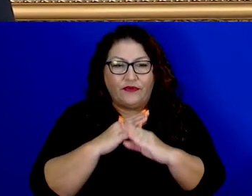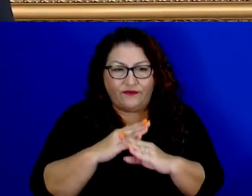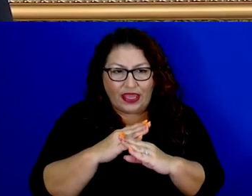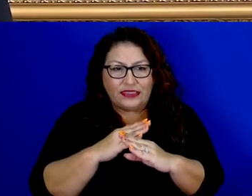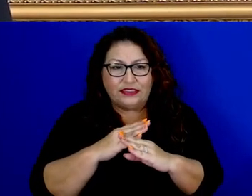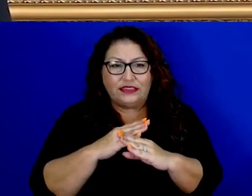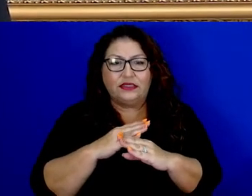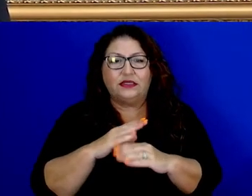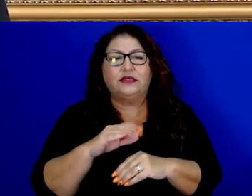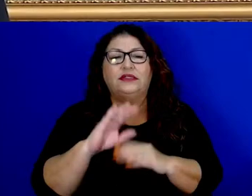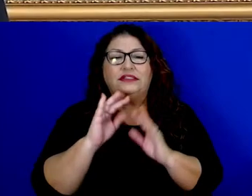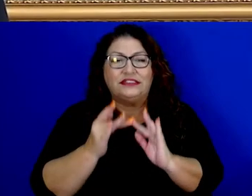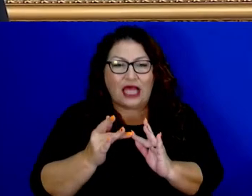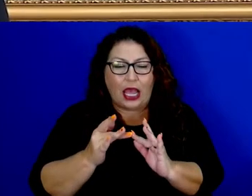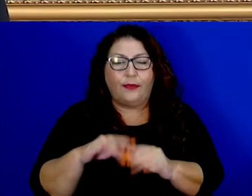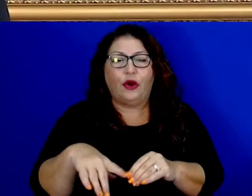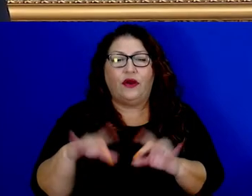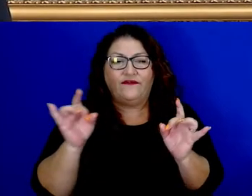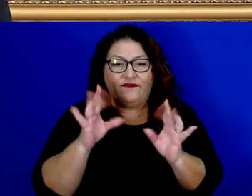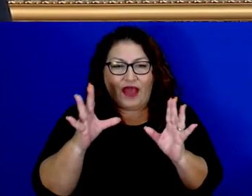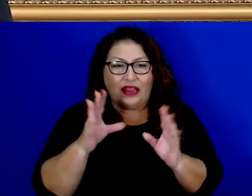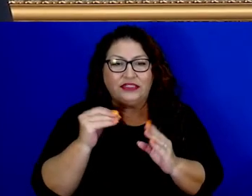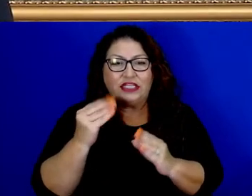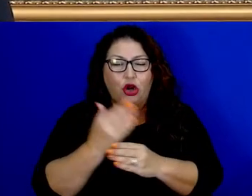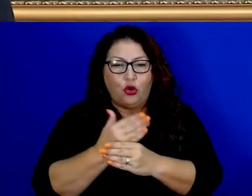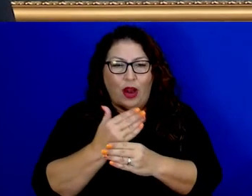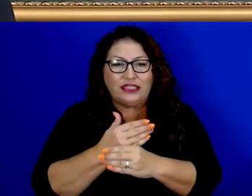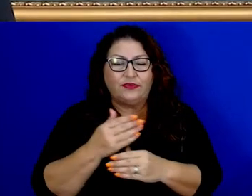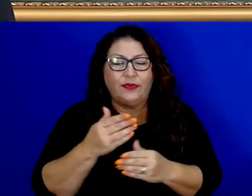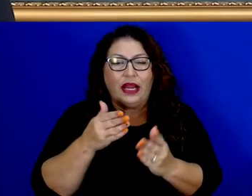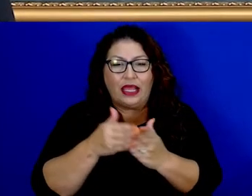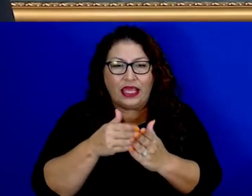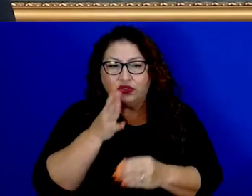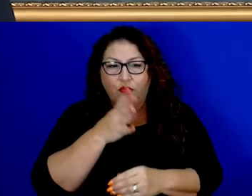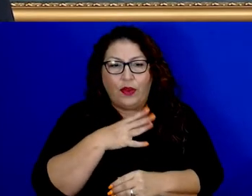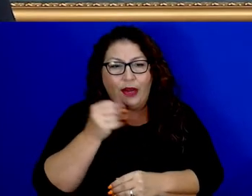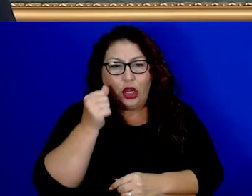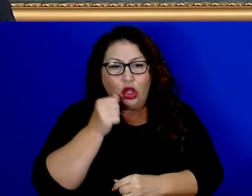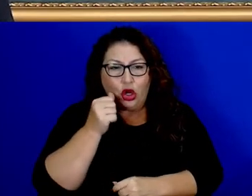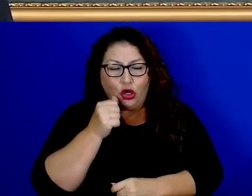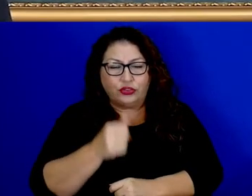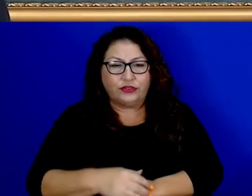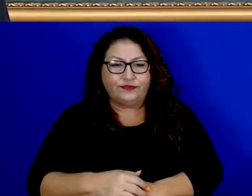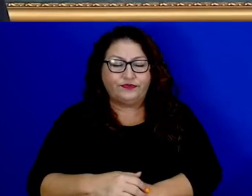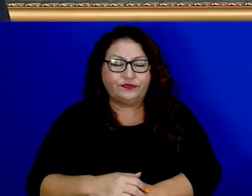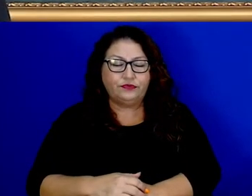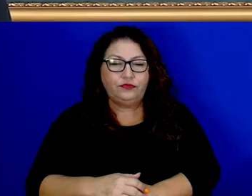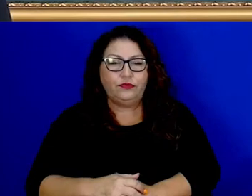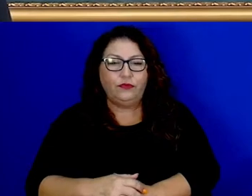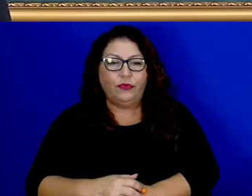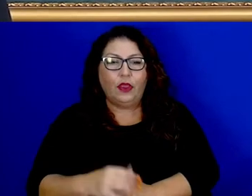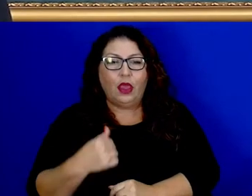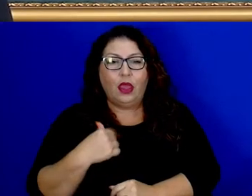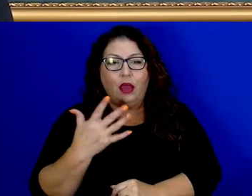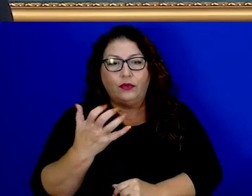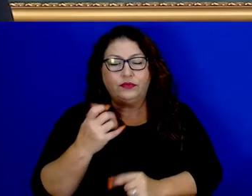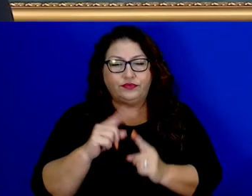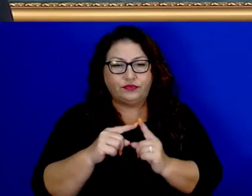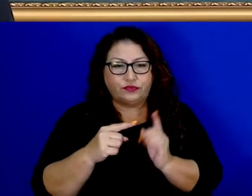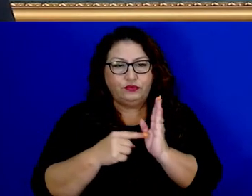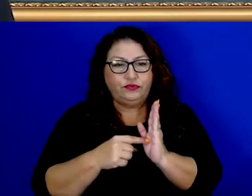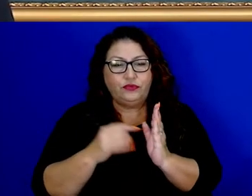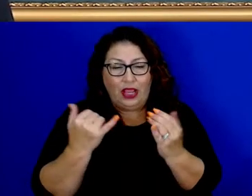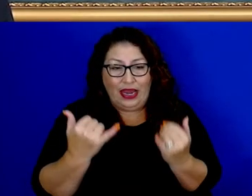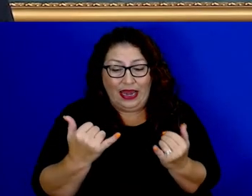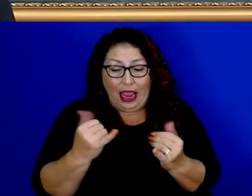and harassment against women and girls, also in the light of the pandemic. I would like to highlight that now, more than ever,